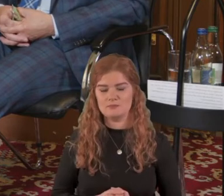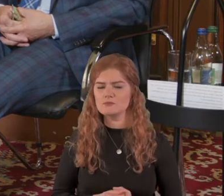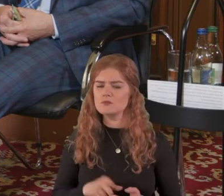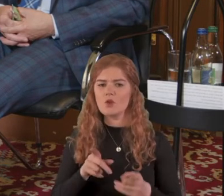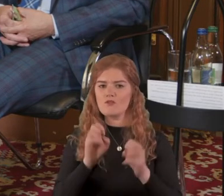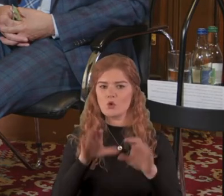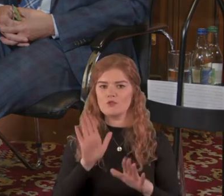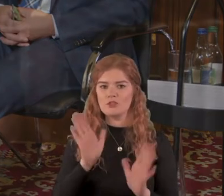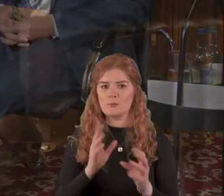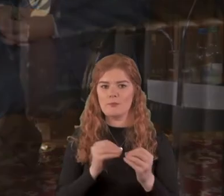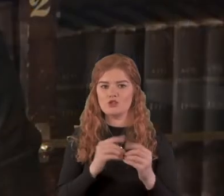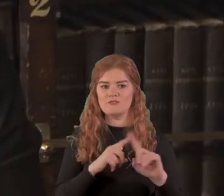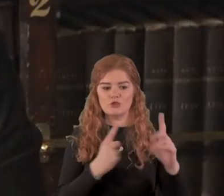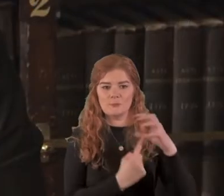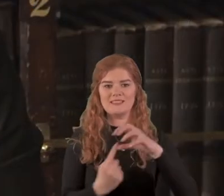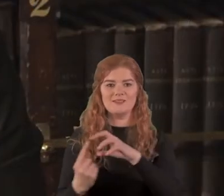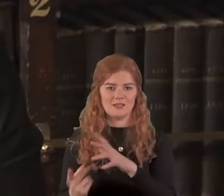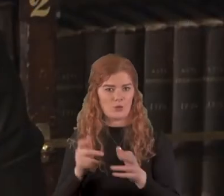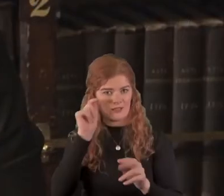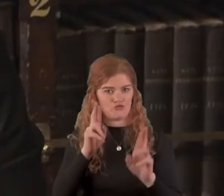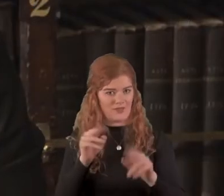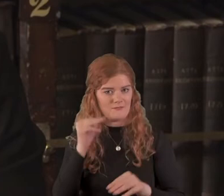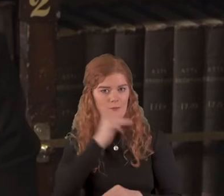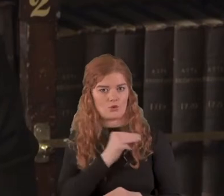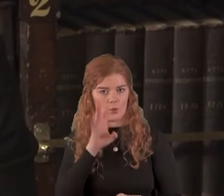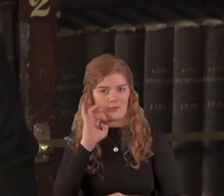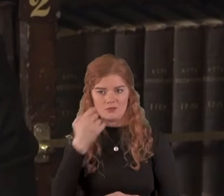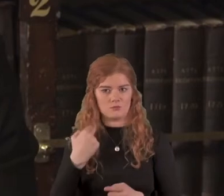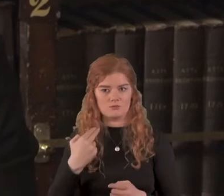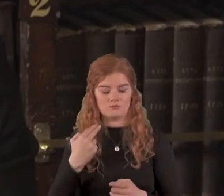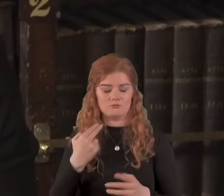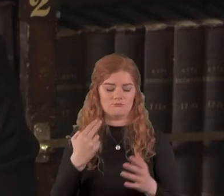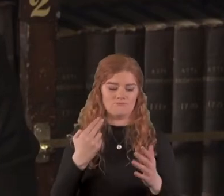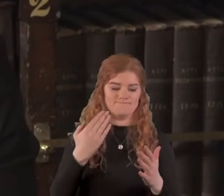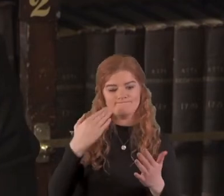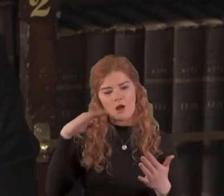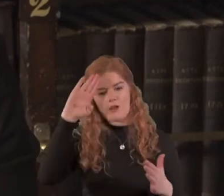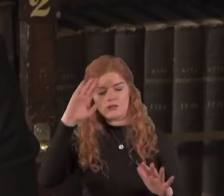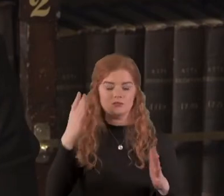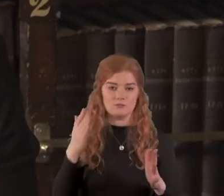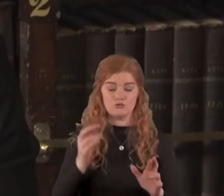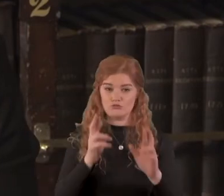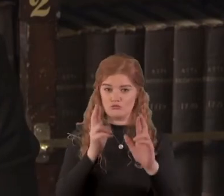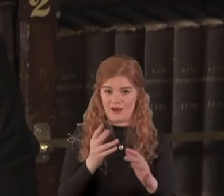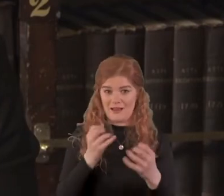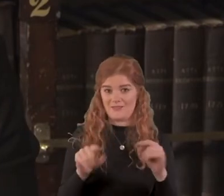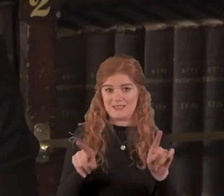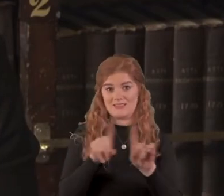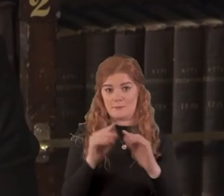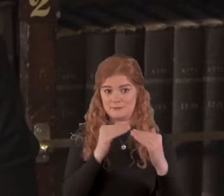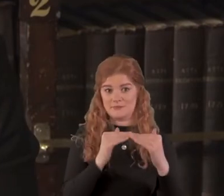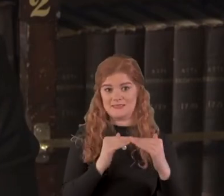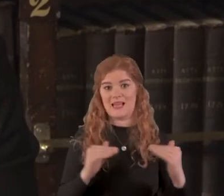the dominions there, and I think that's quite important, because we're not Ireland. While it gets the same status